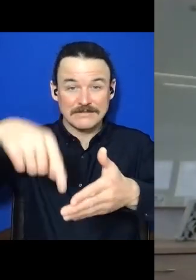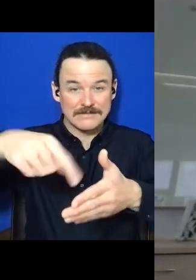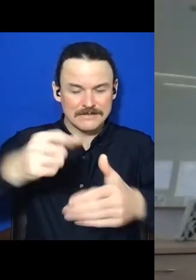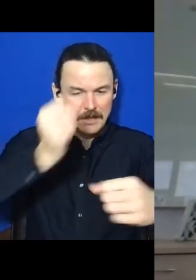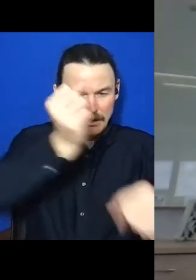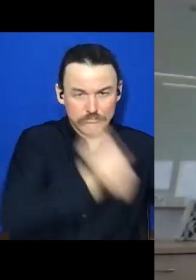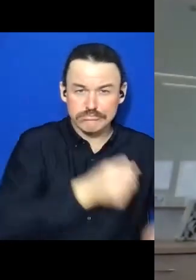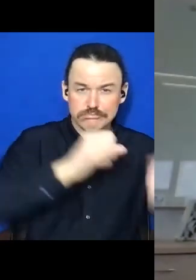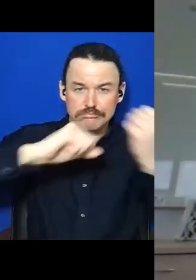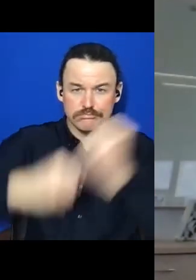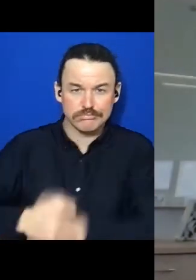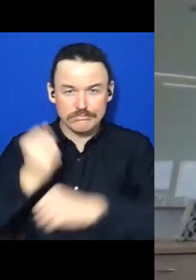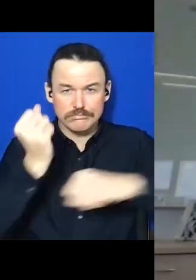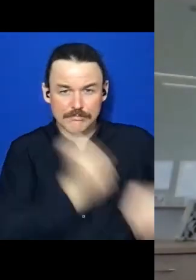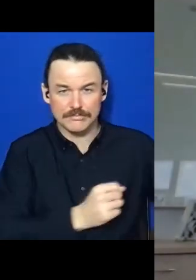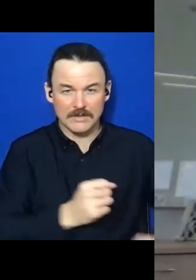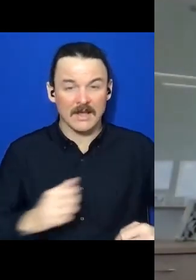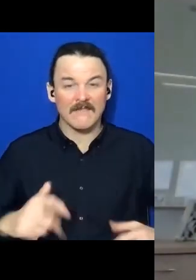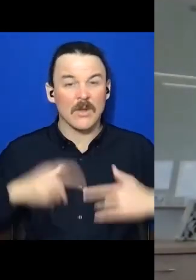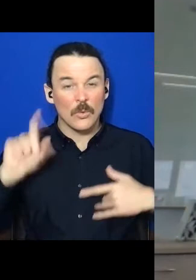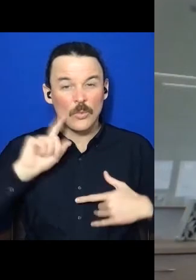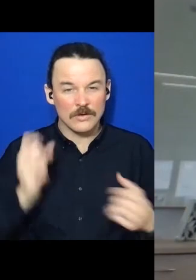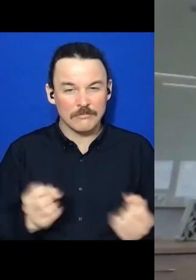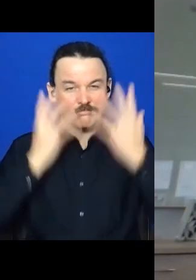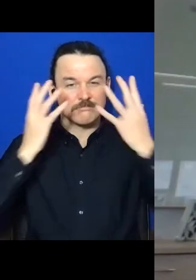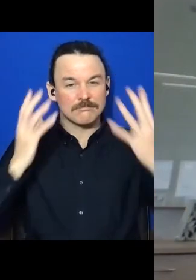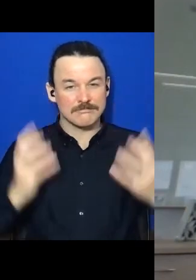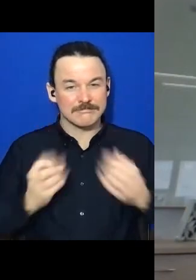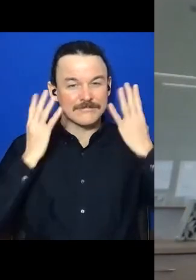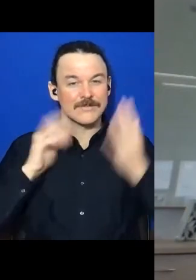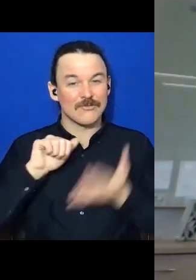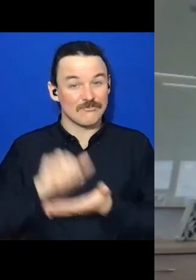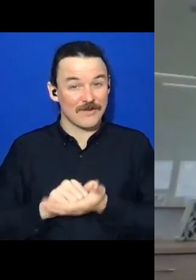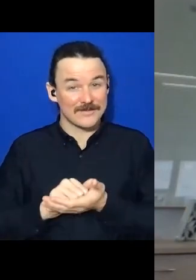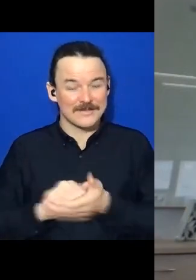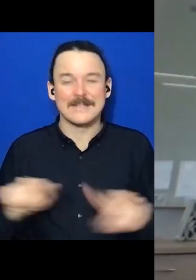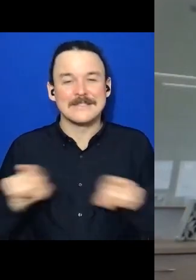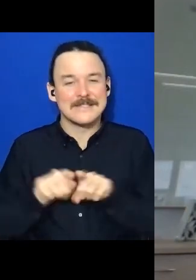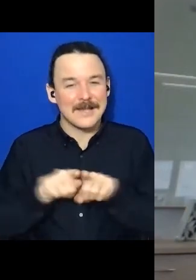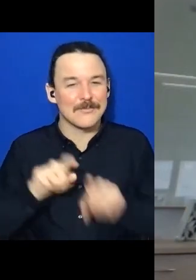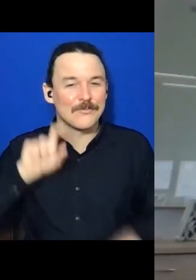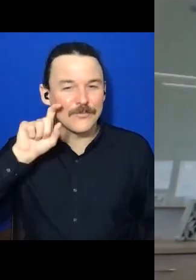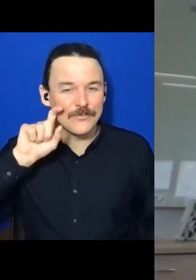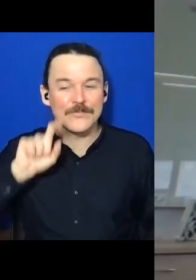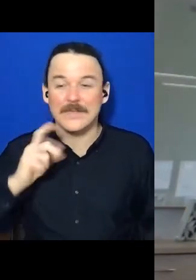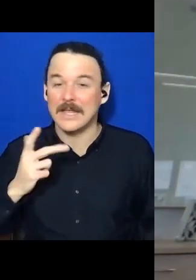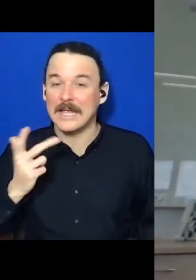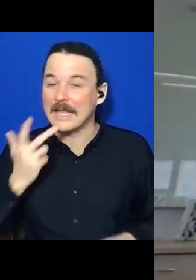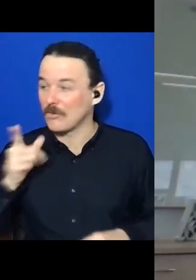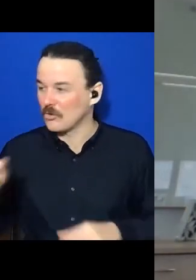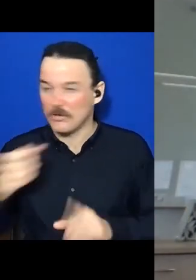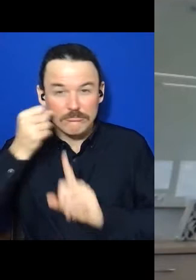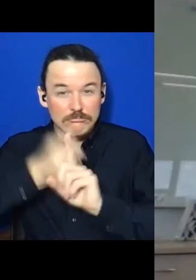your face. In other words, they said the challenges that we were going to face at that time in getting a fair and just criminal justice